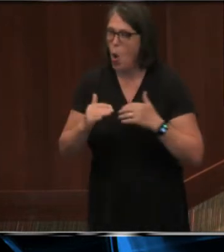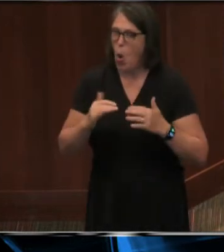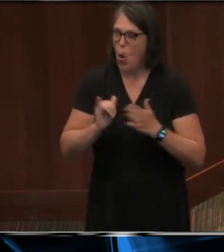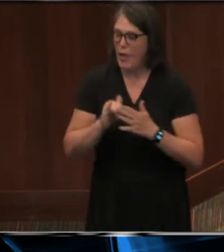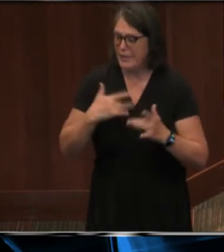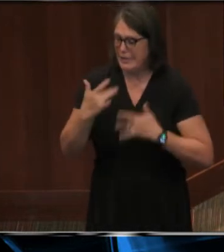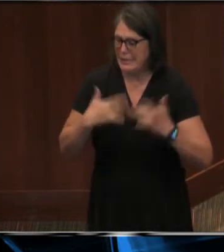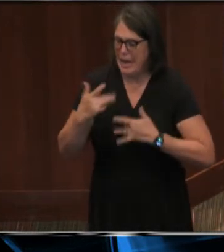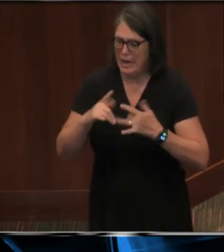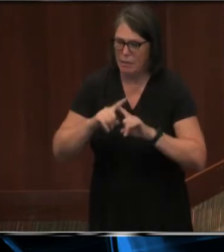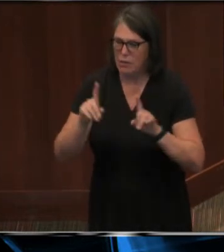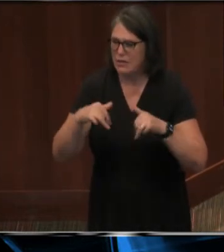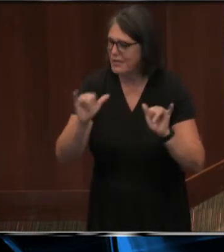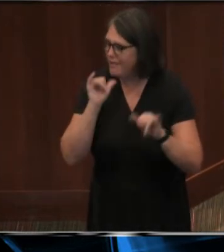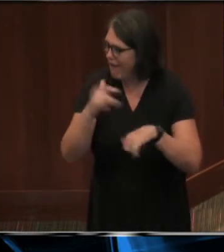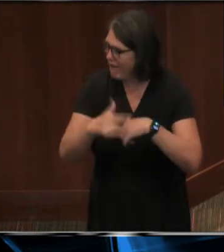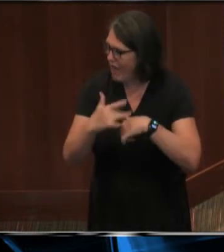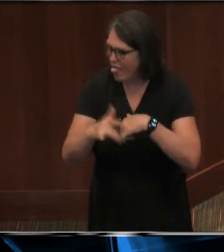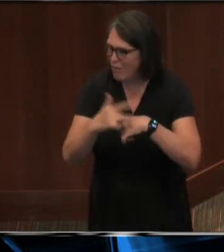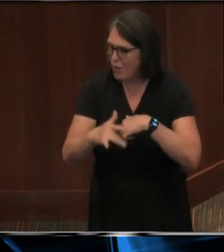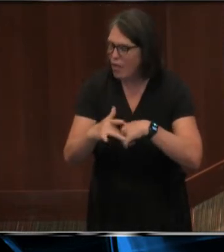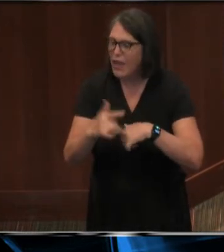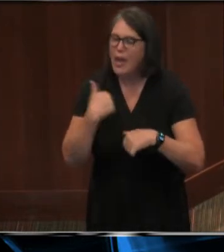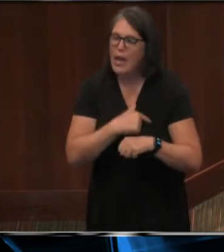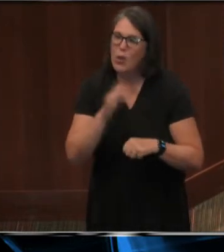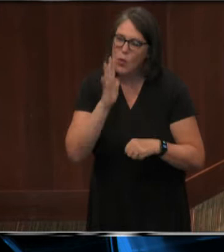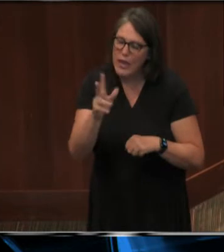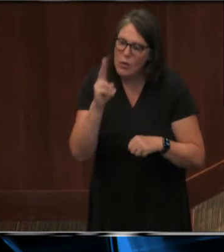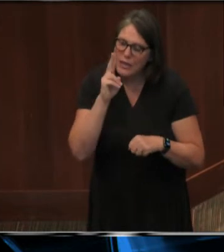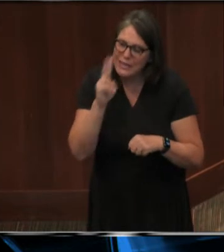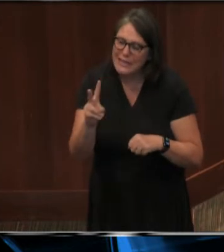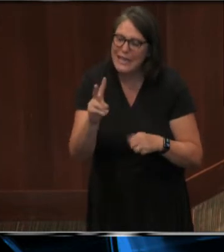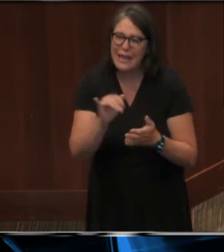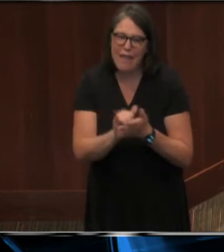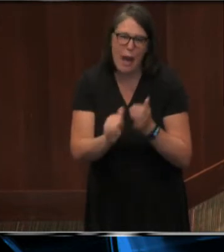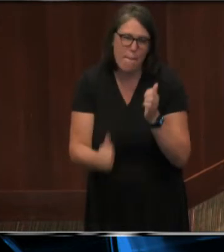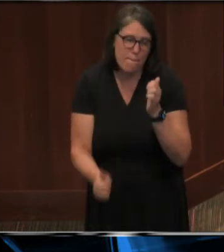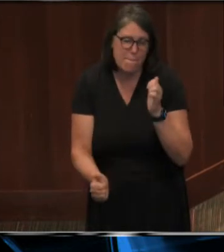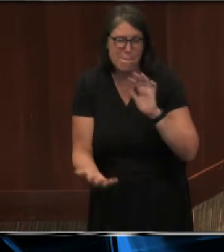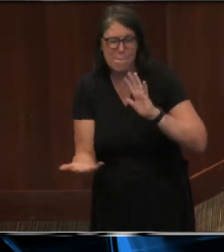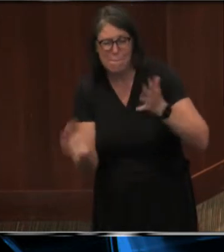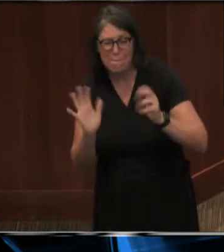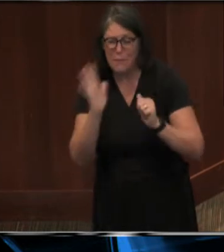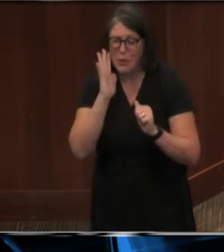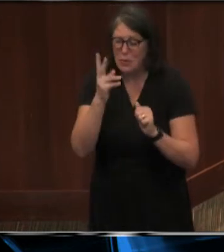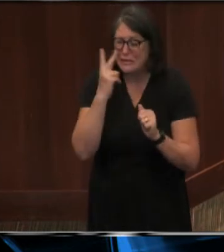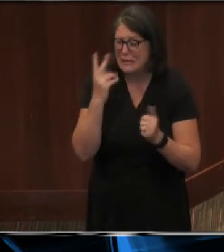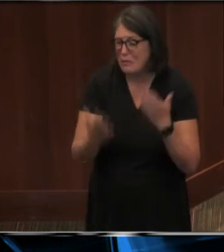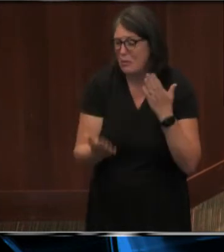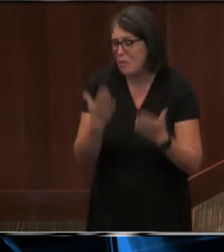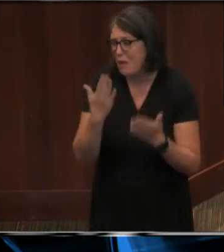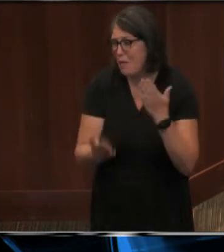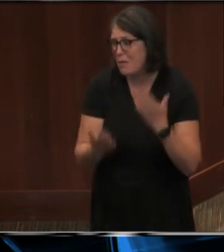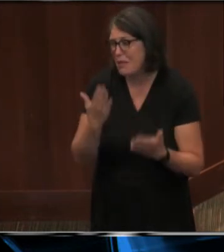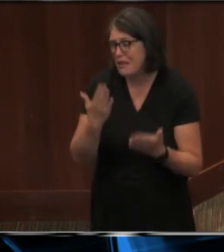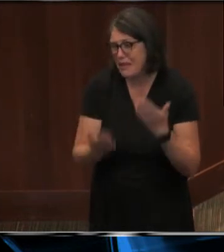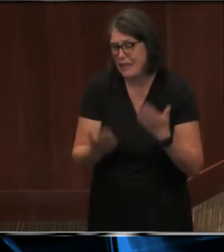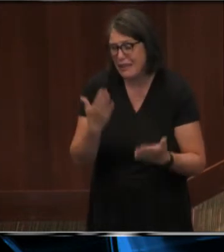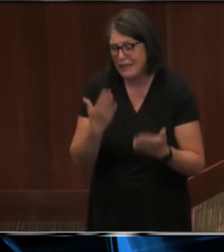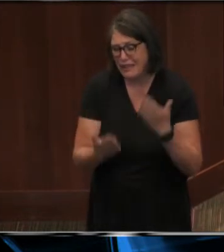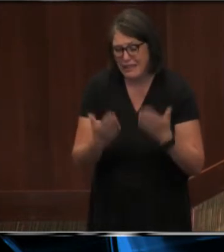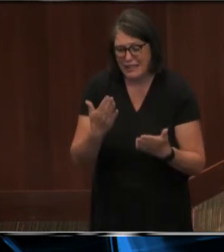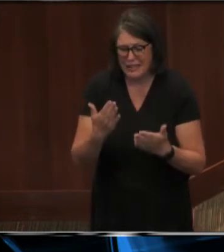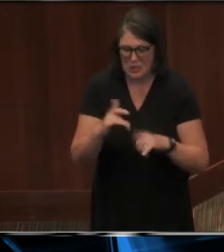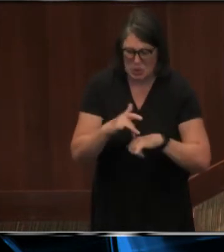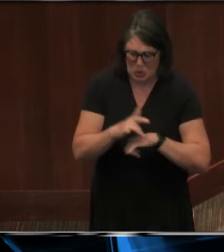yet to be available, and we won't be seeing that most likely till the earliest it would be